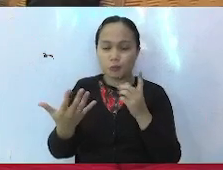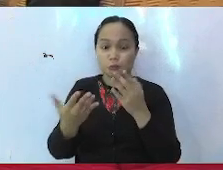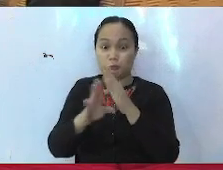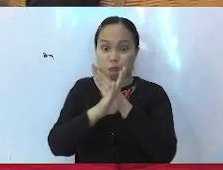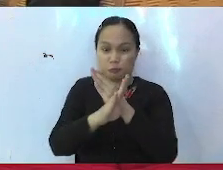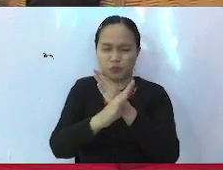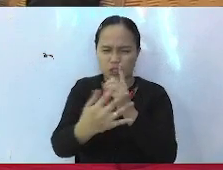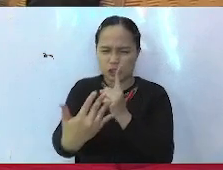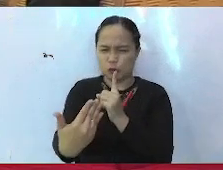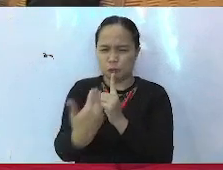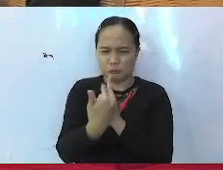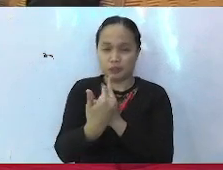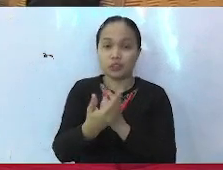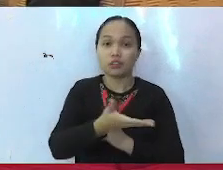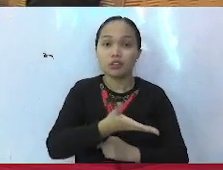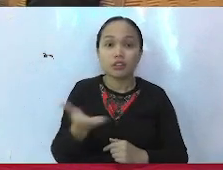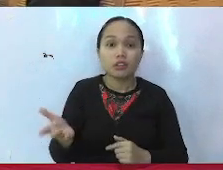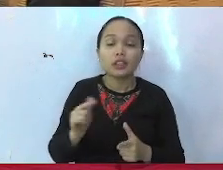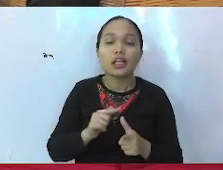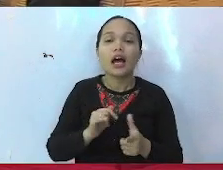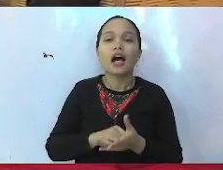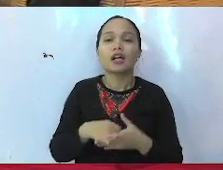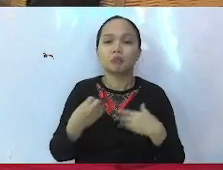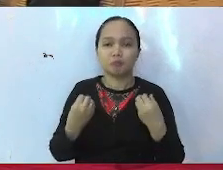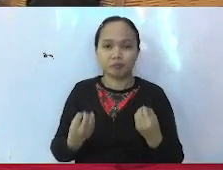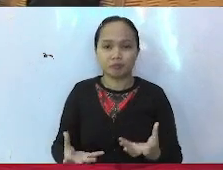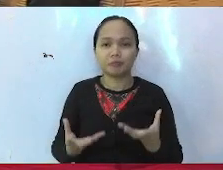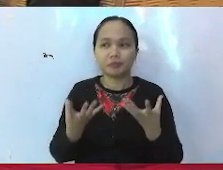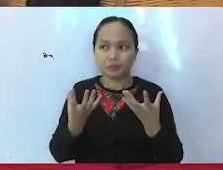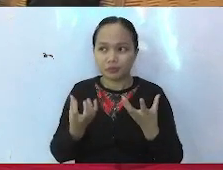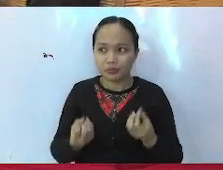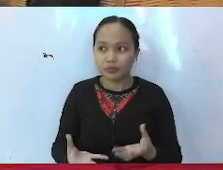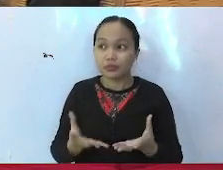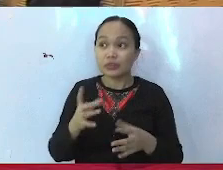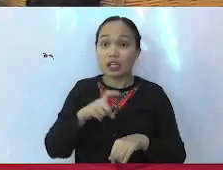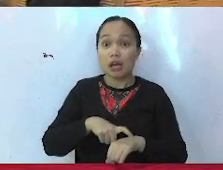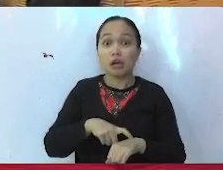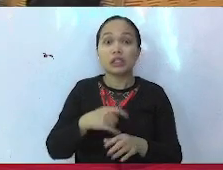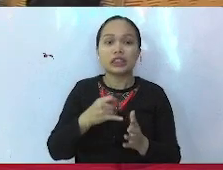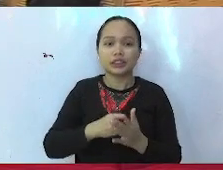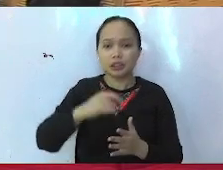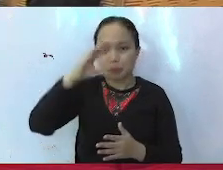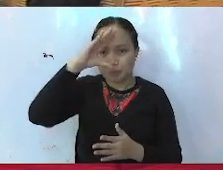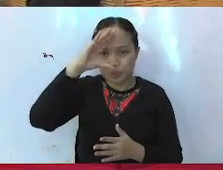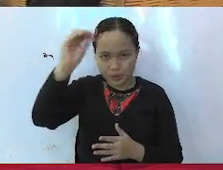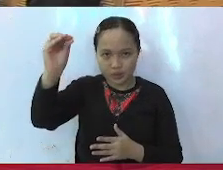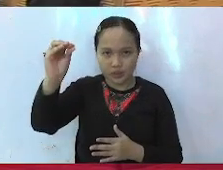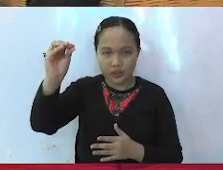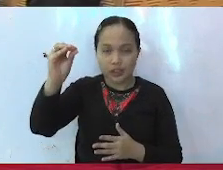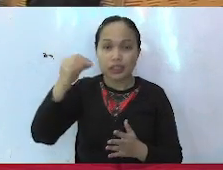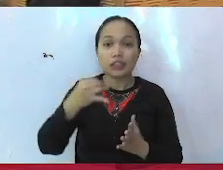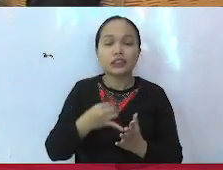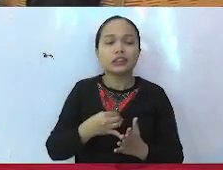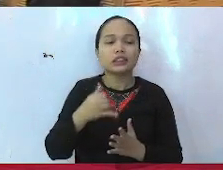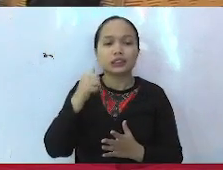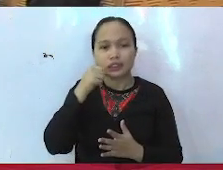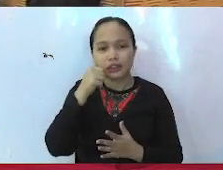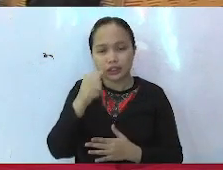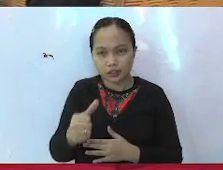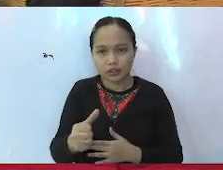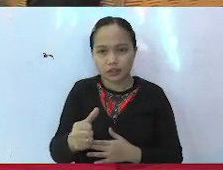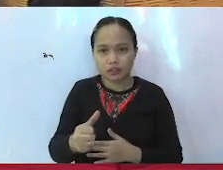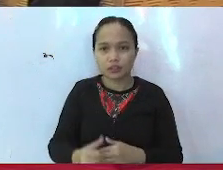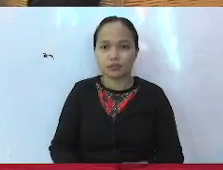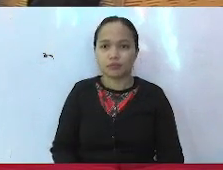Okay? Now this, a lot of the times, is a boy, is a girl. Yeah.